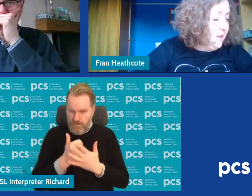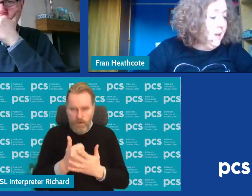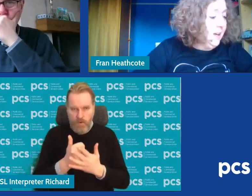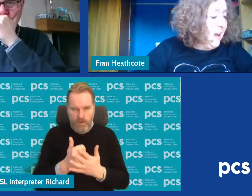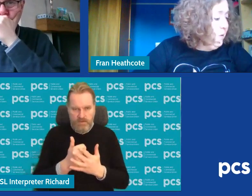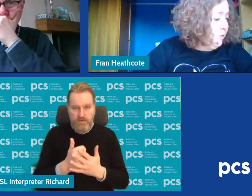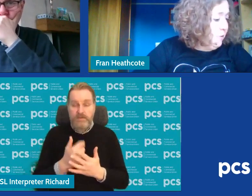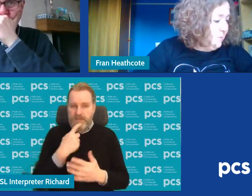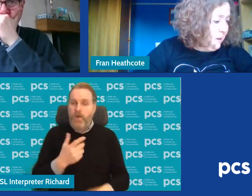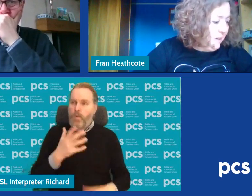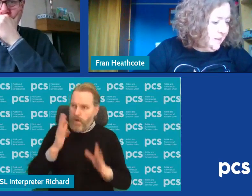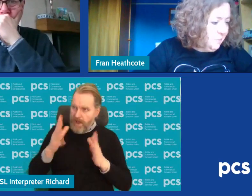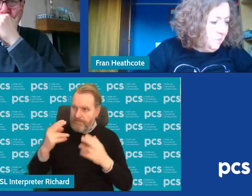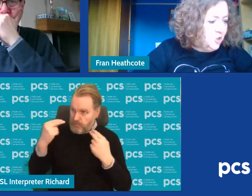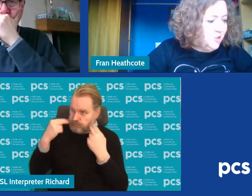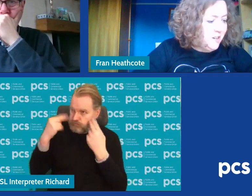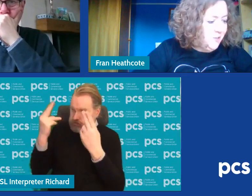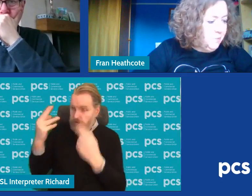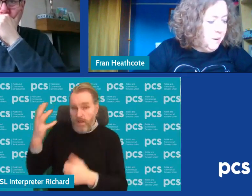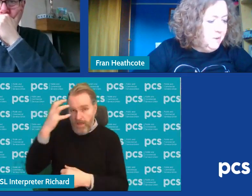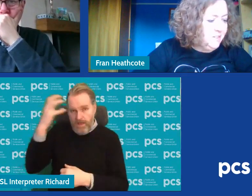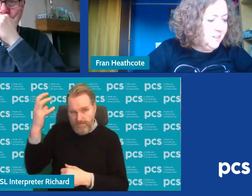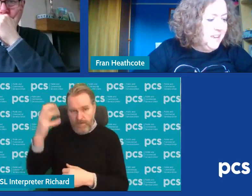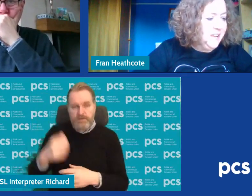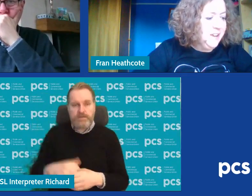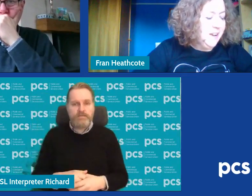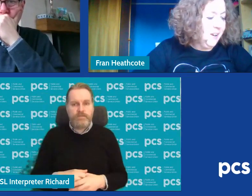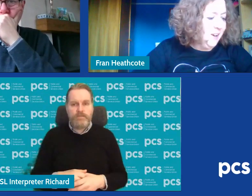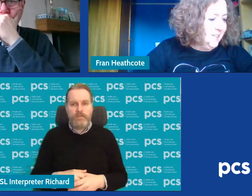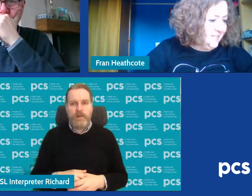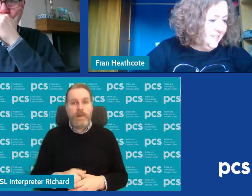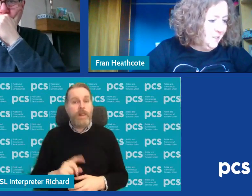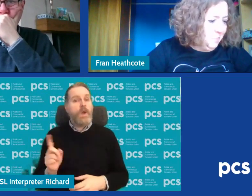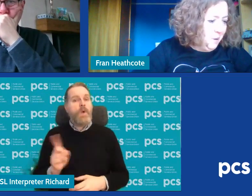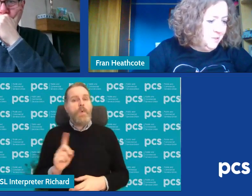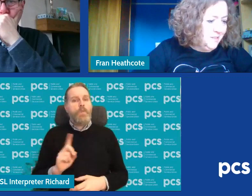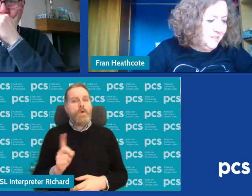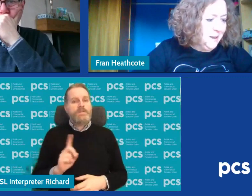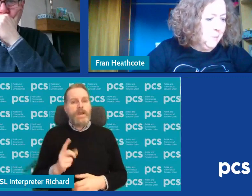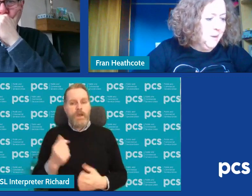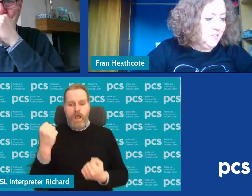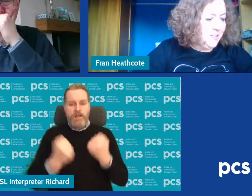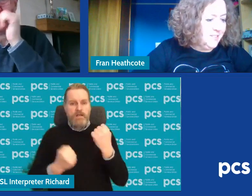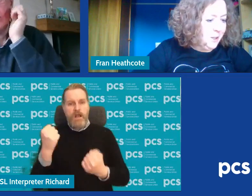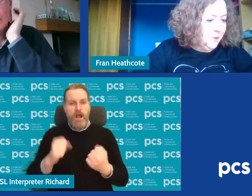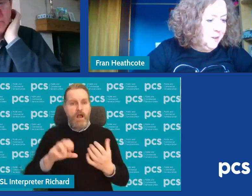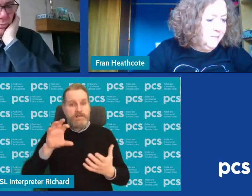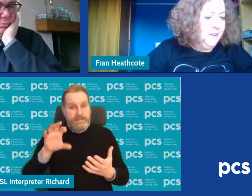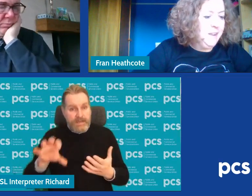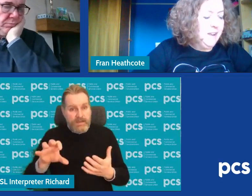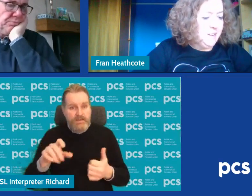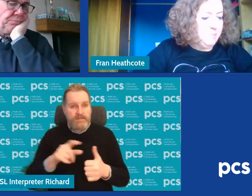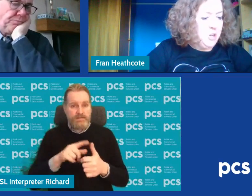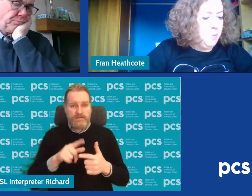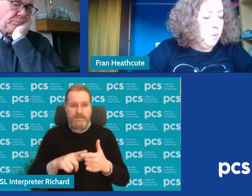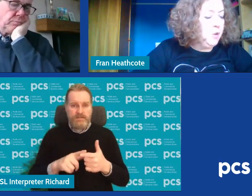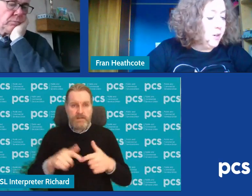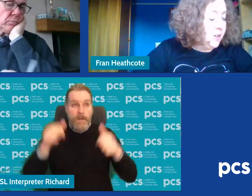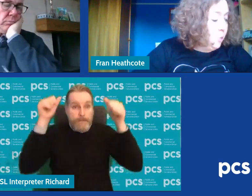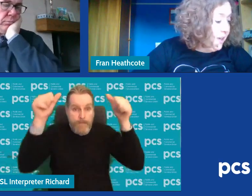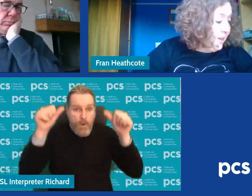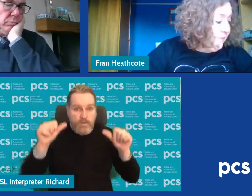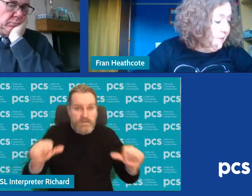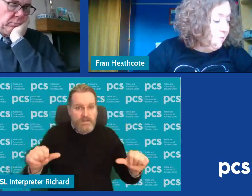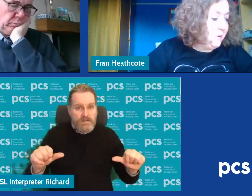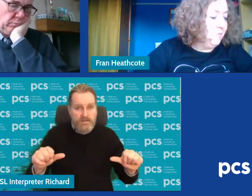Williams. Can we request PCS merchandise for members, i.e. car stickers and posters to help advertise the union, especially when we're not